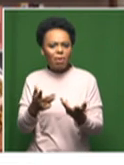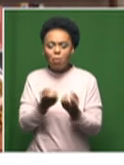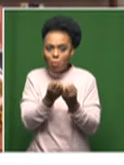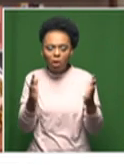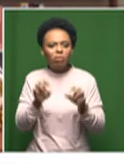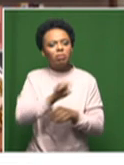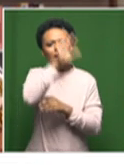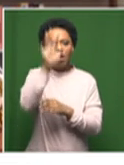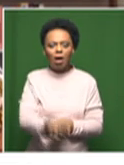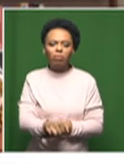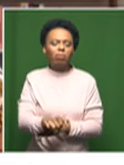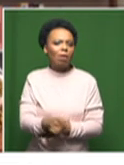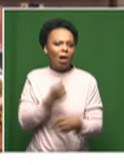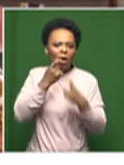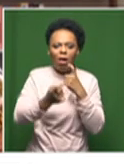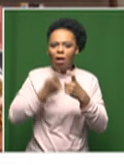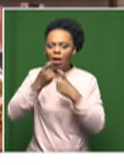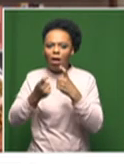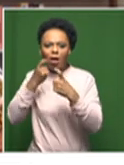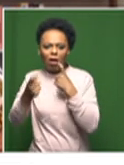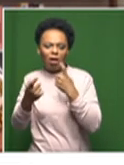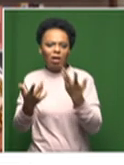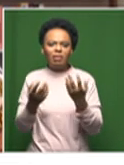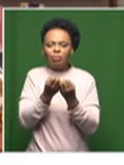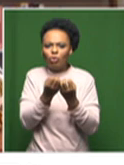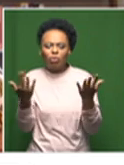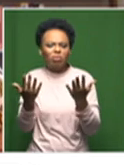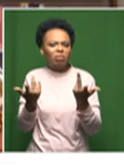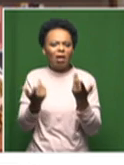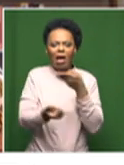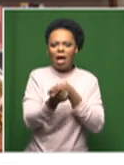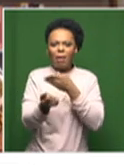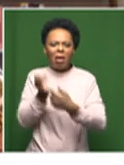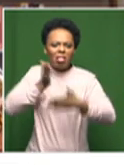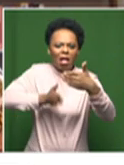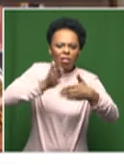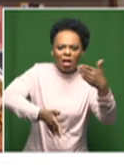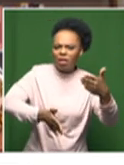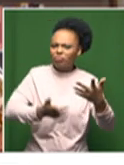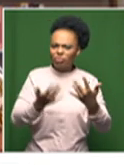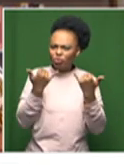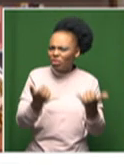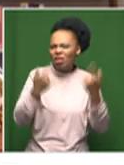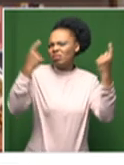been contained in other global treaties. So what are we celebrating today?